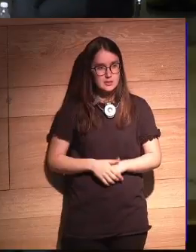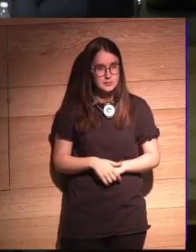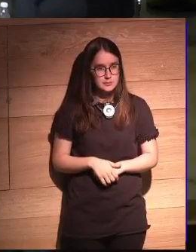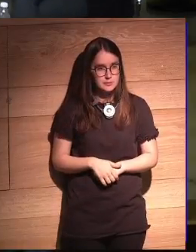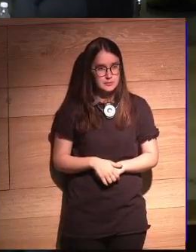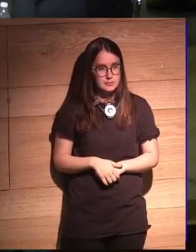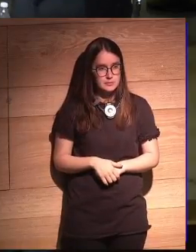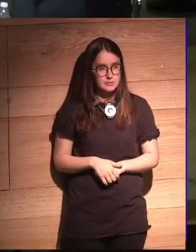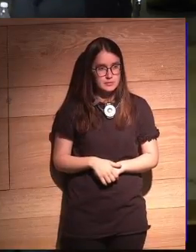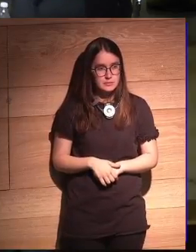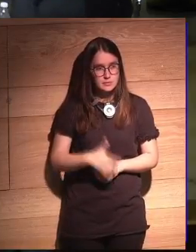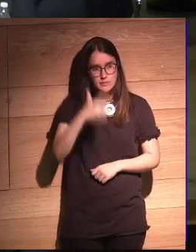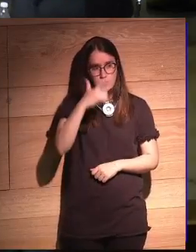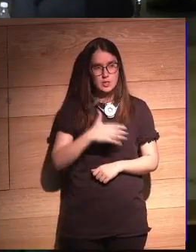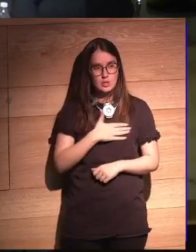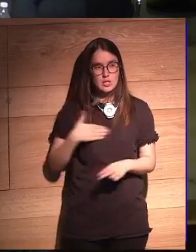I